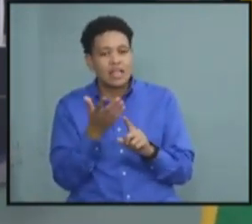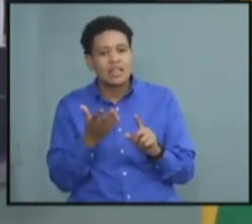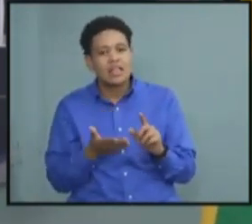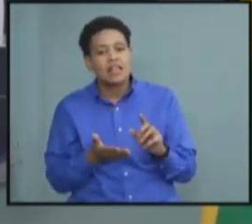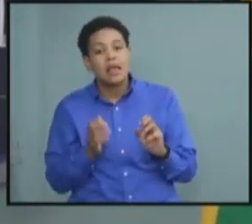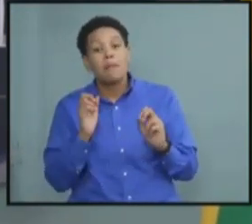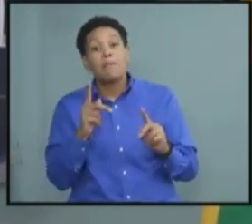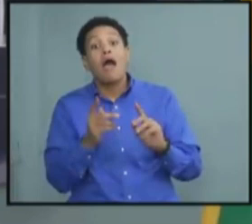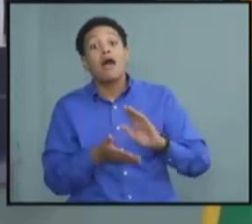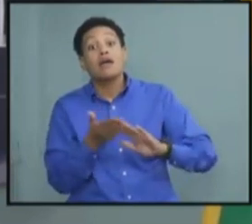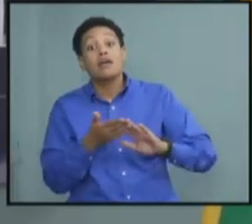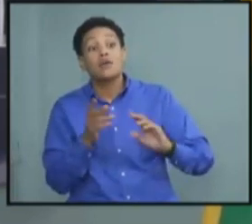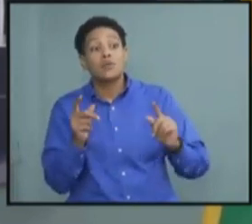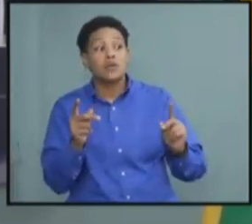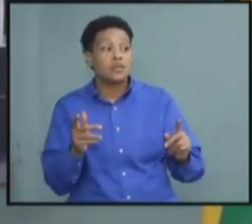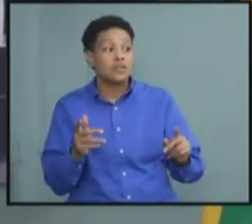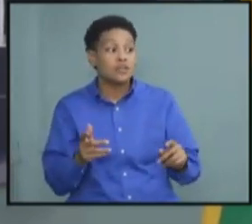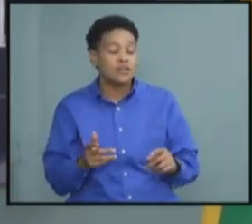back on track quickly. So